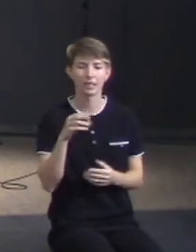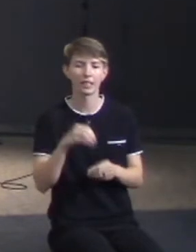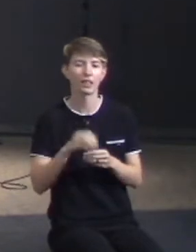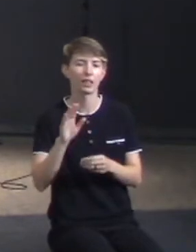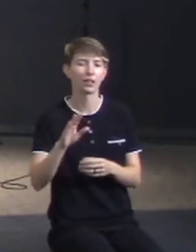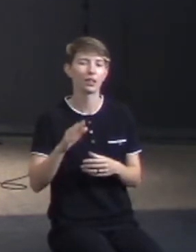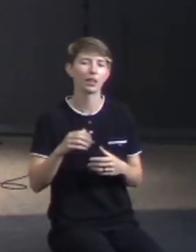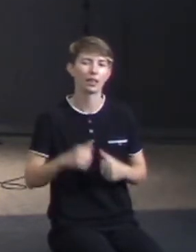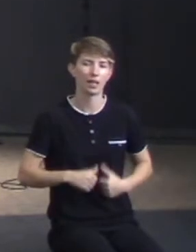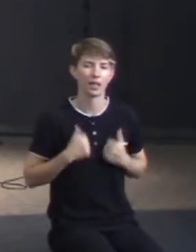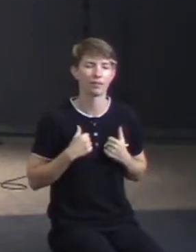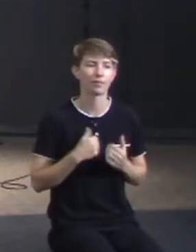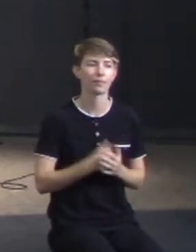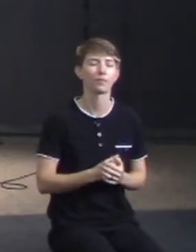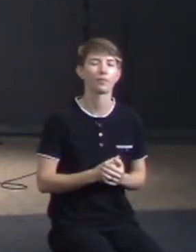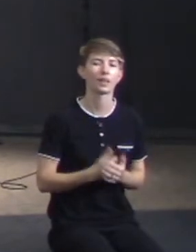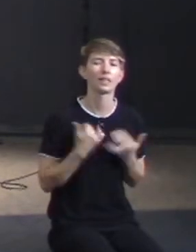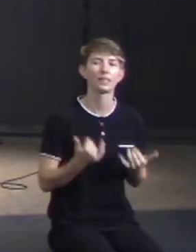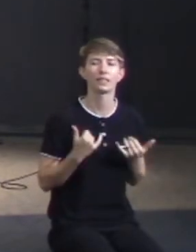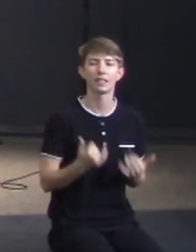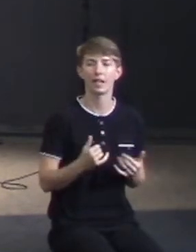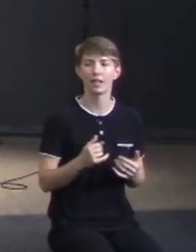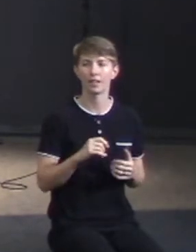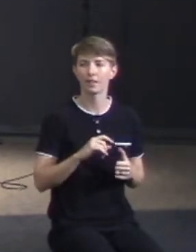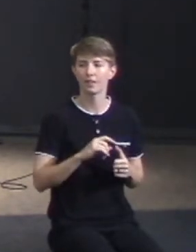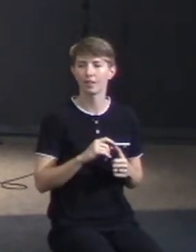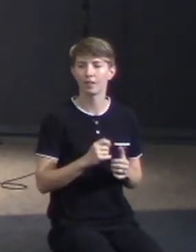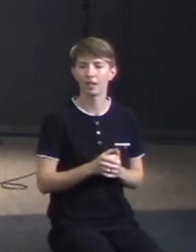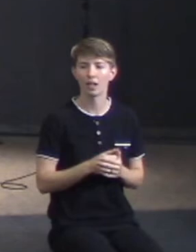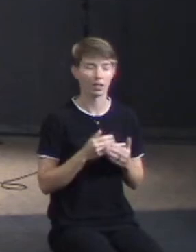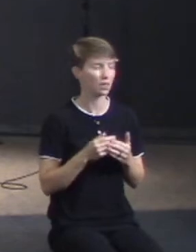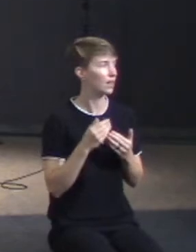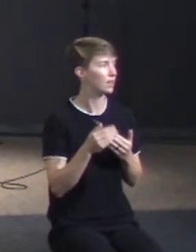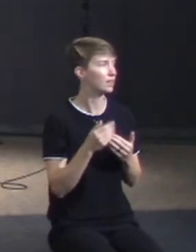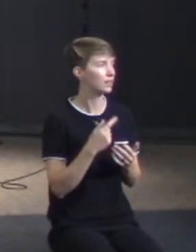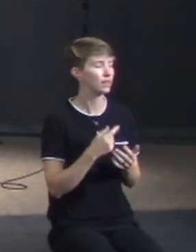Today, our first sermon in this series is entitled, next slide,